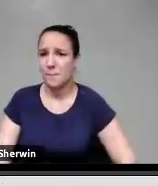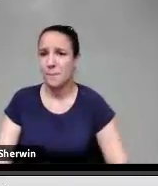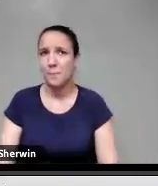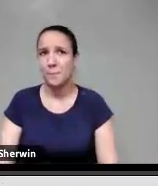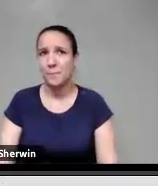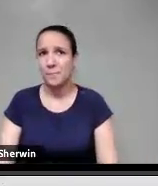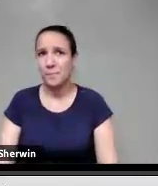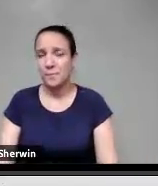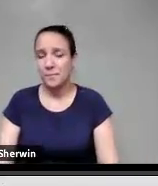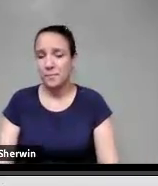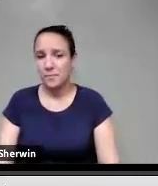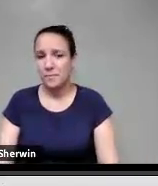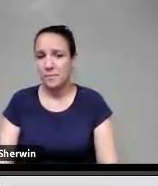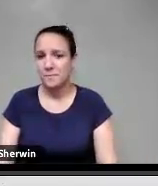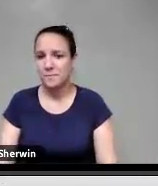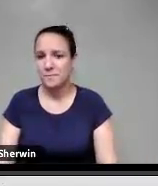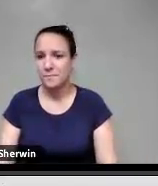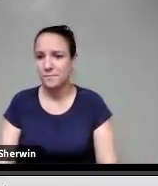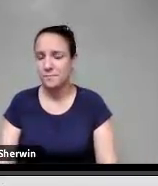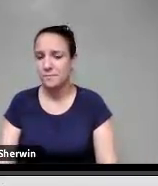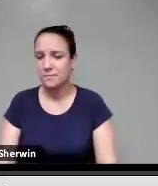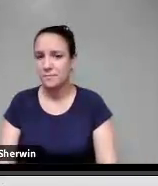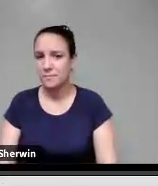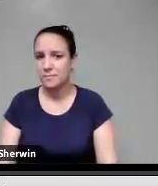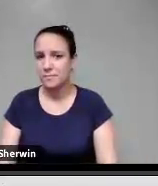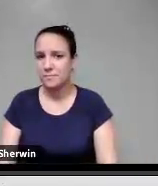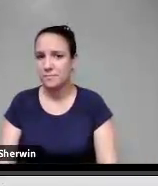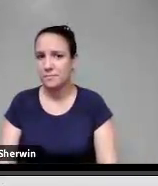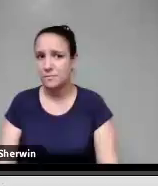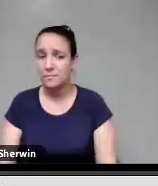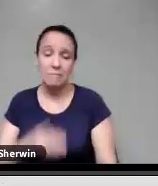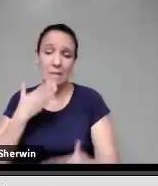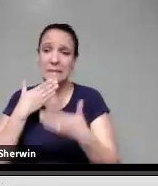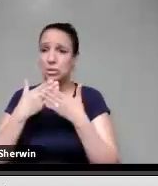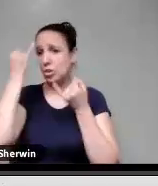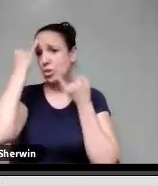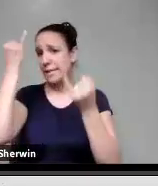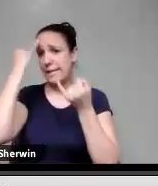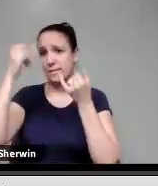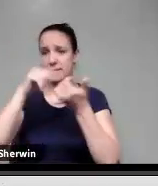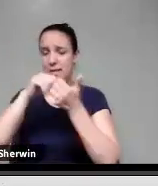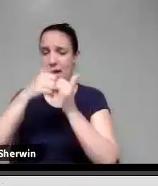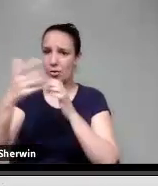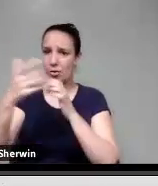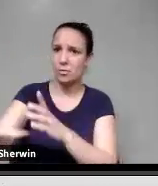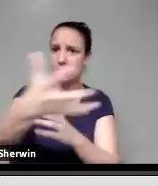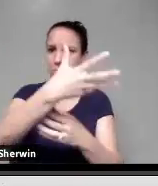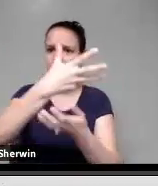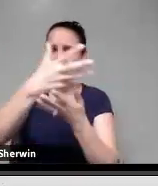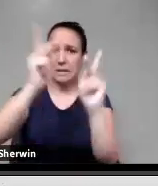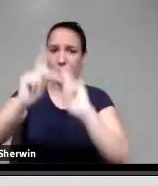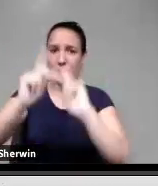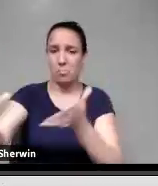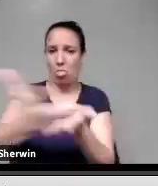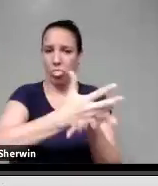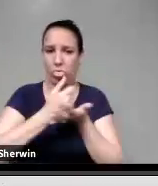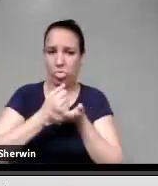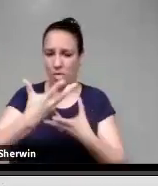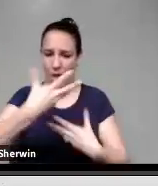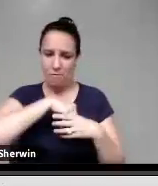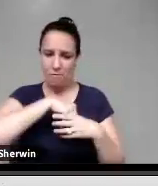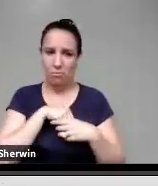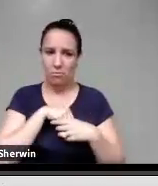very pointed to how to get people involved in helping you serve them. And then you need to follow up. Once